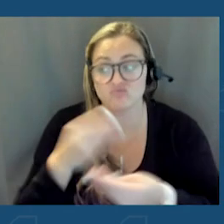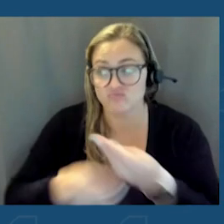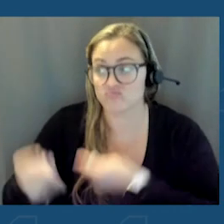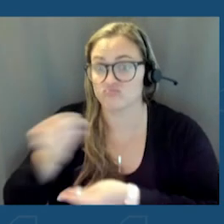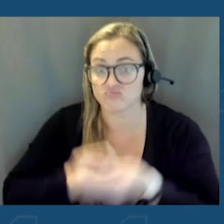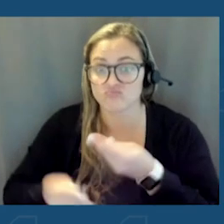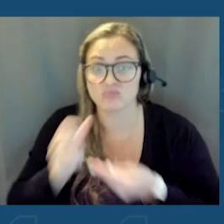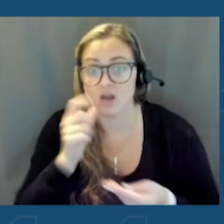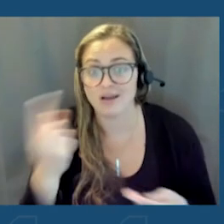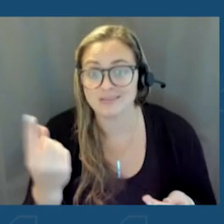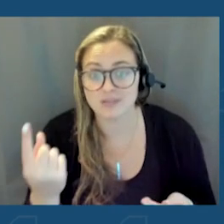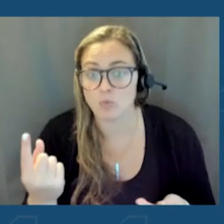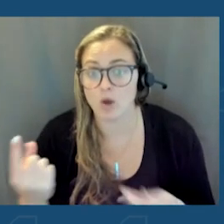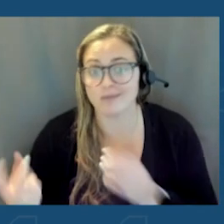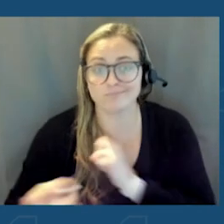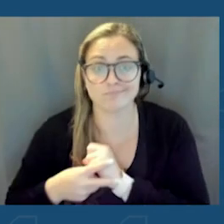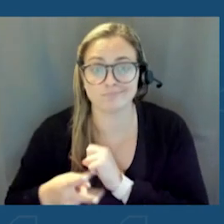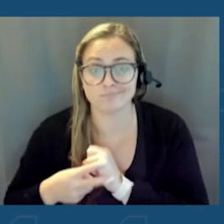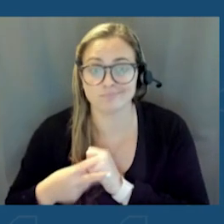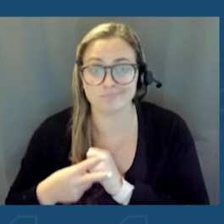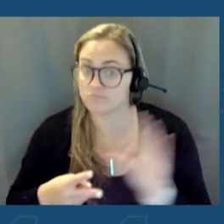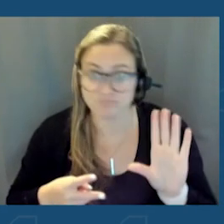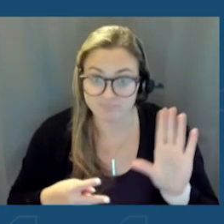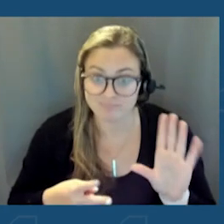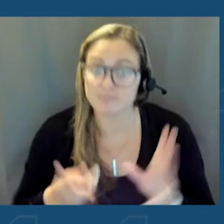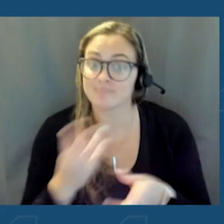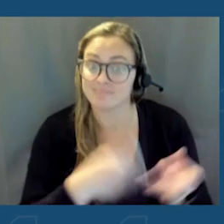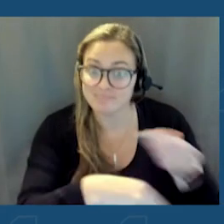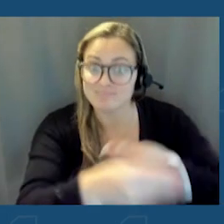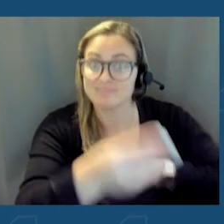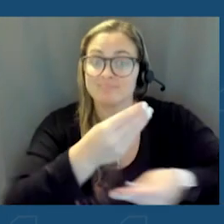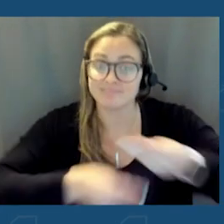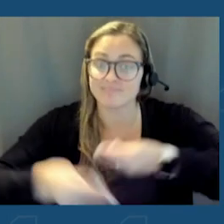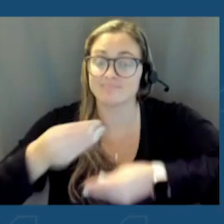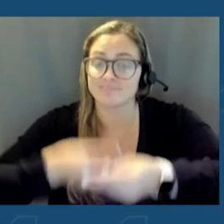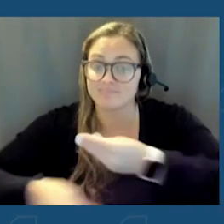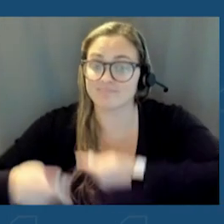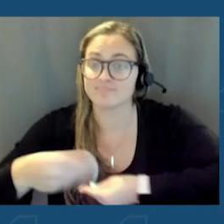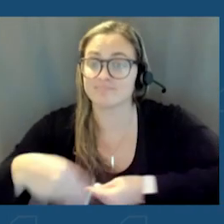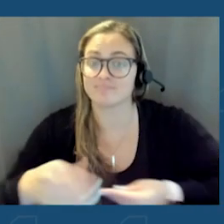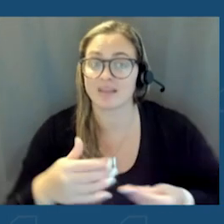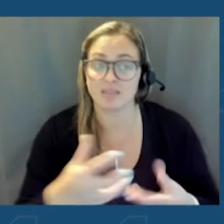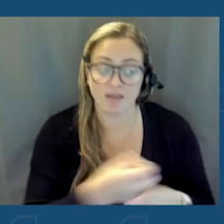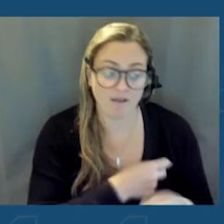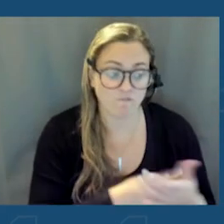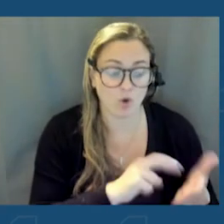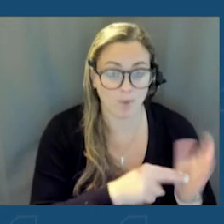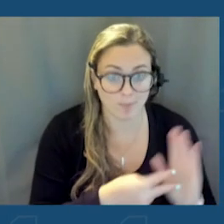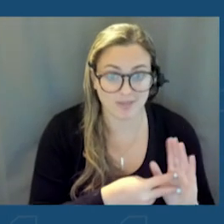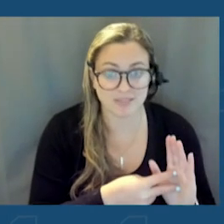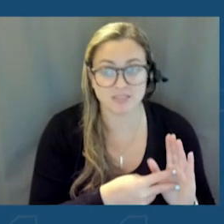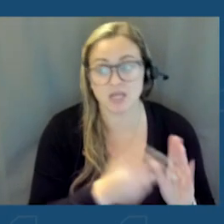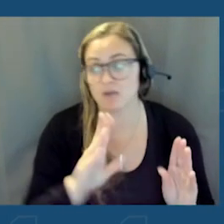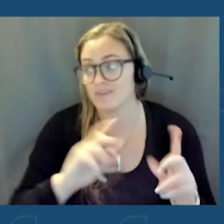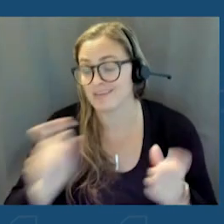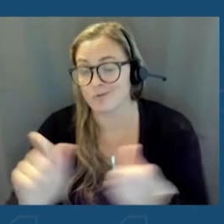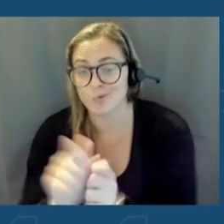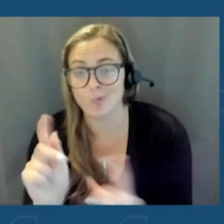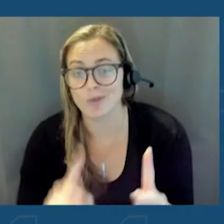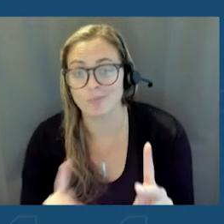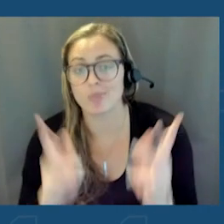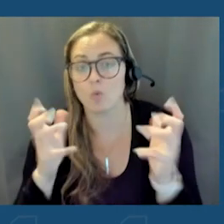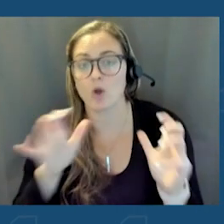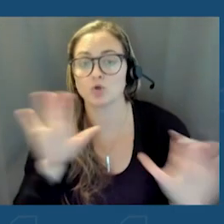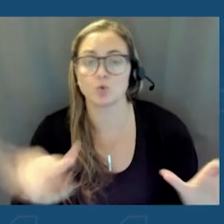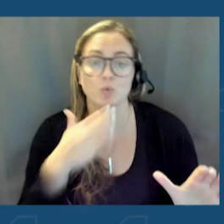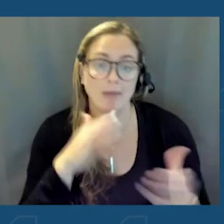just somebody's collection. They were being obtained with the purpose of getting them into the hands of people who wanted to do bad